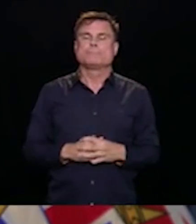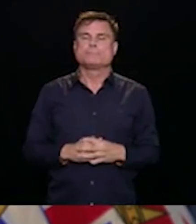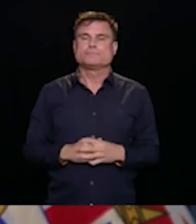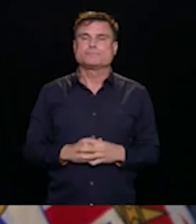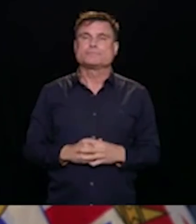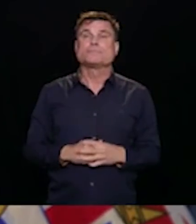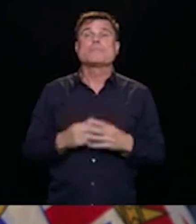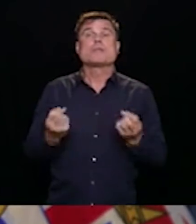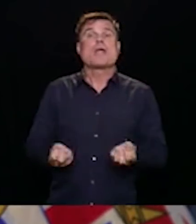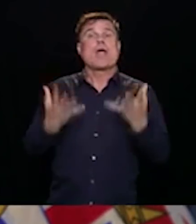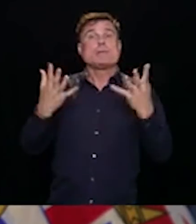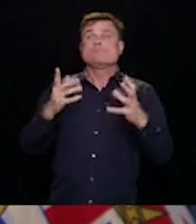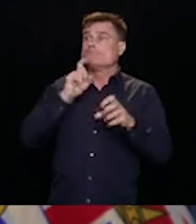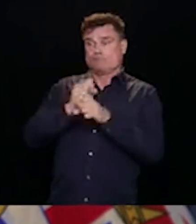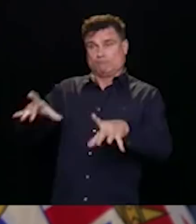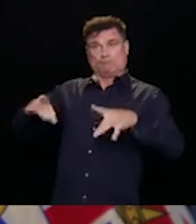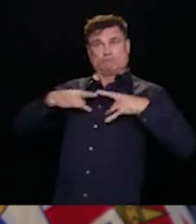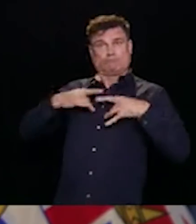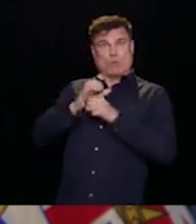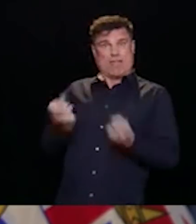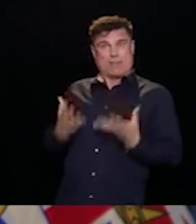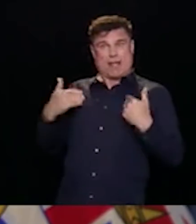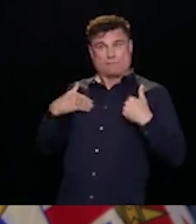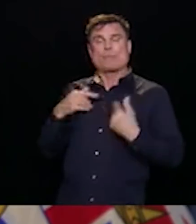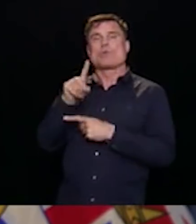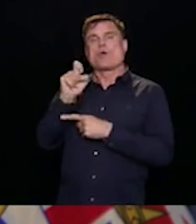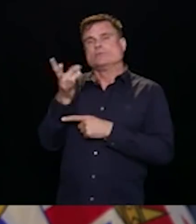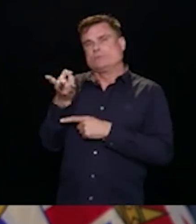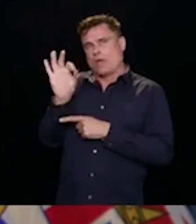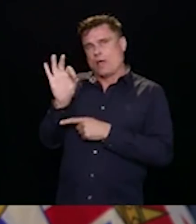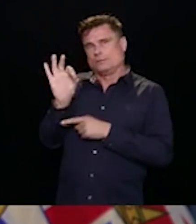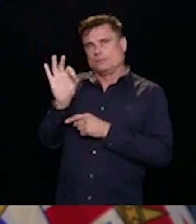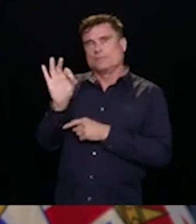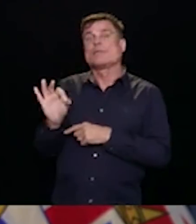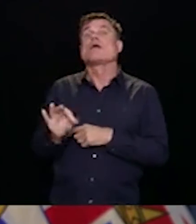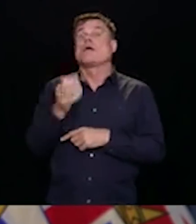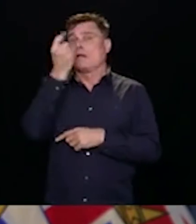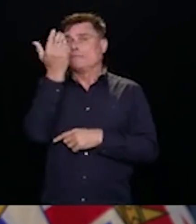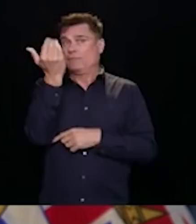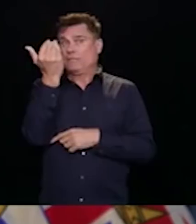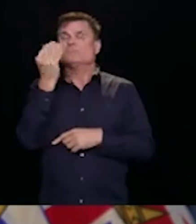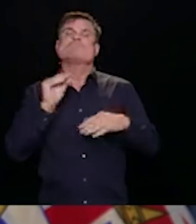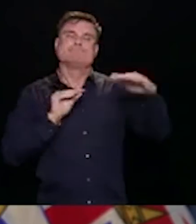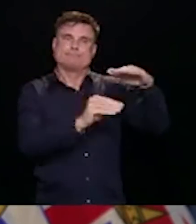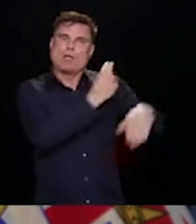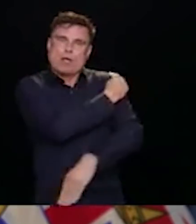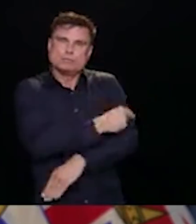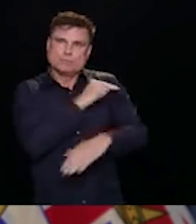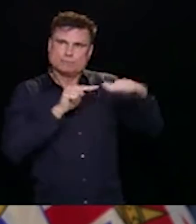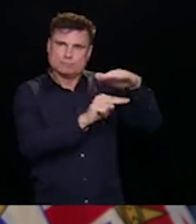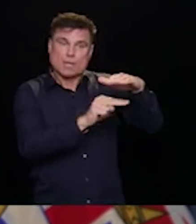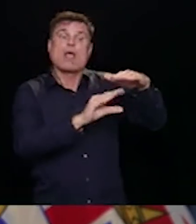have 179 active cases in the province now, of whom 15 people are in hospital and 7 in